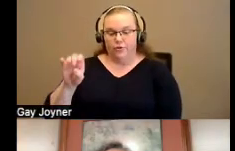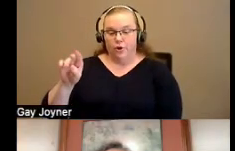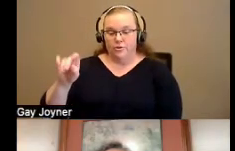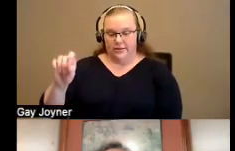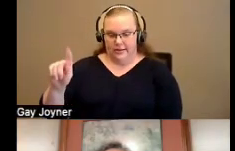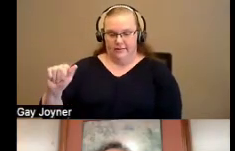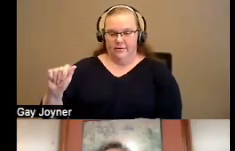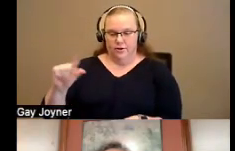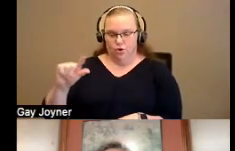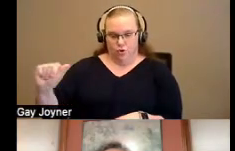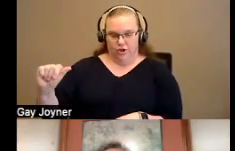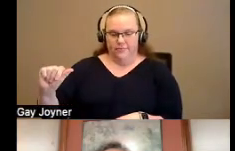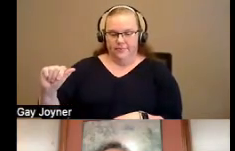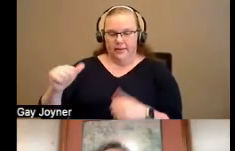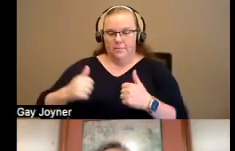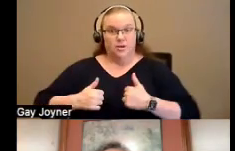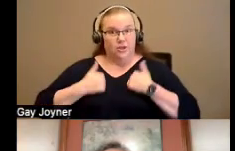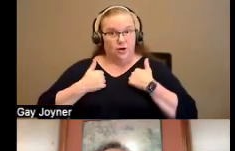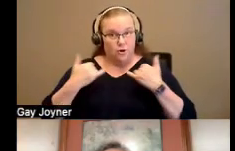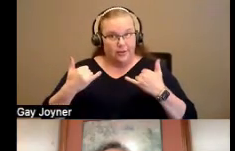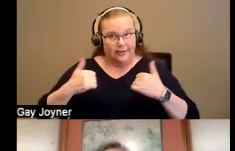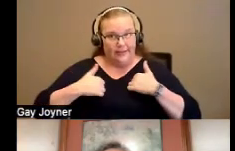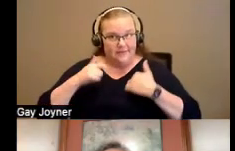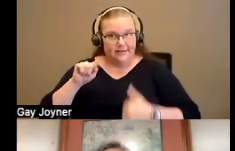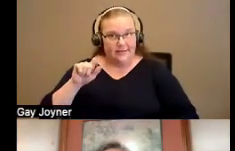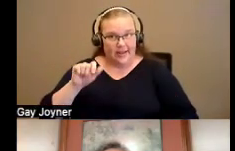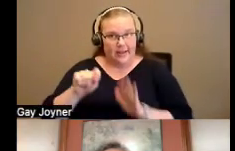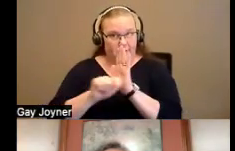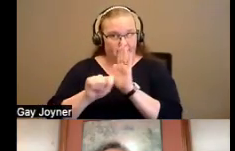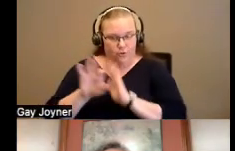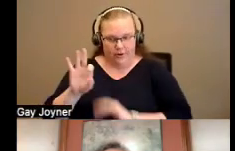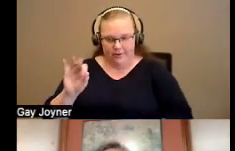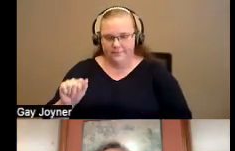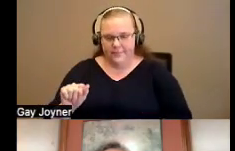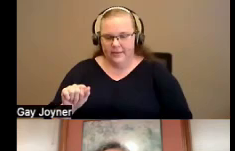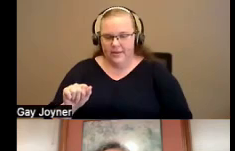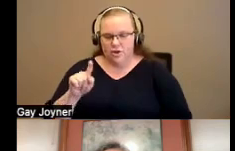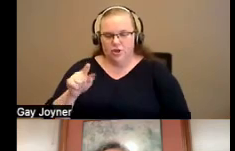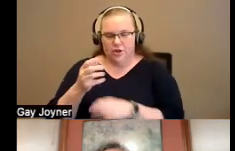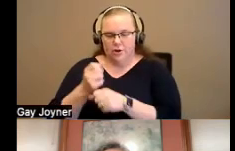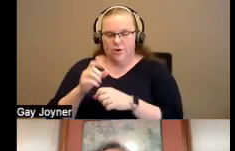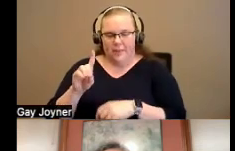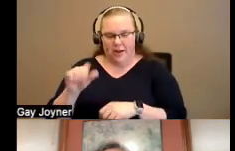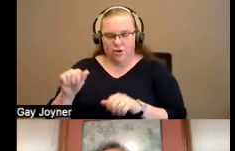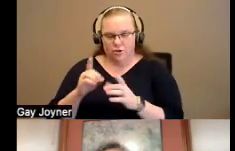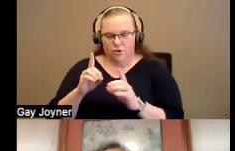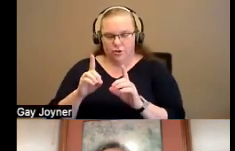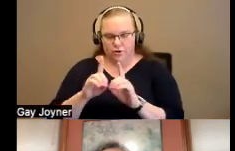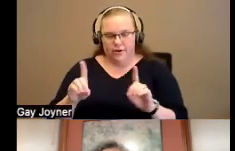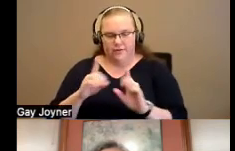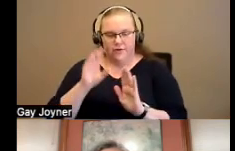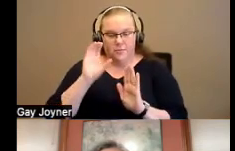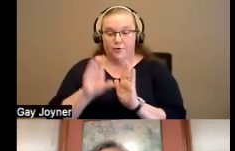from Valdosta, Georgia, but Mm. she currently lives in Tampa, Florida. She earned a